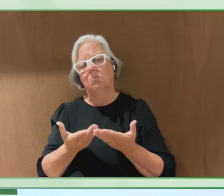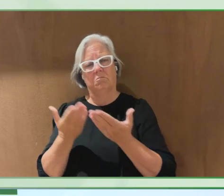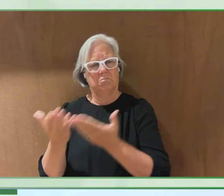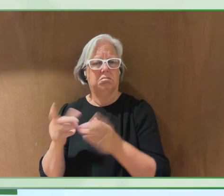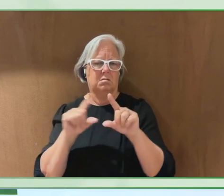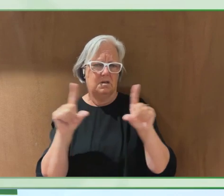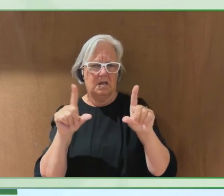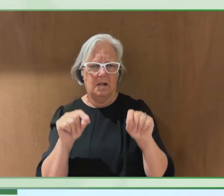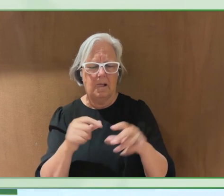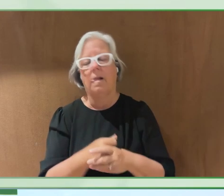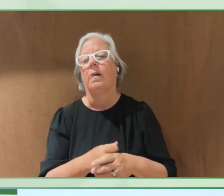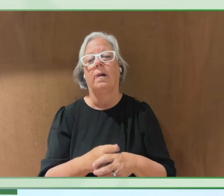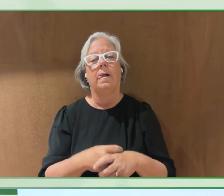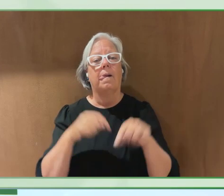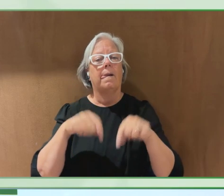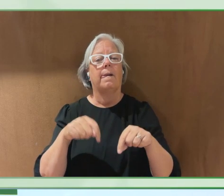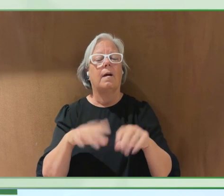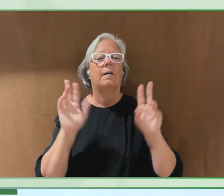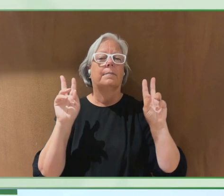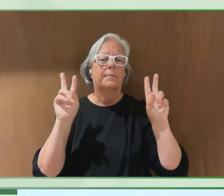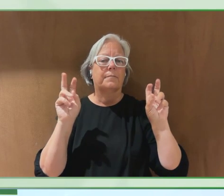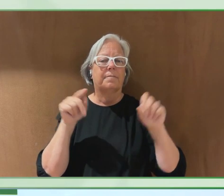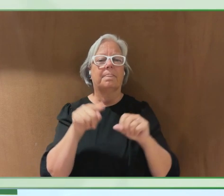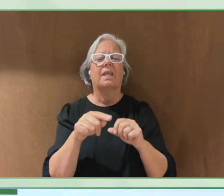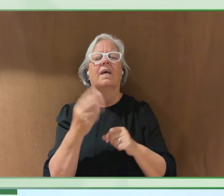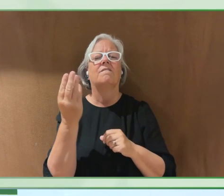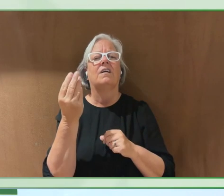of Excellence for Financial Inclusion. Next slide, please.